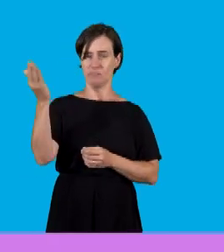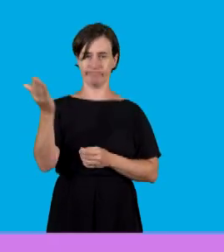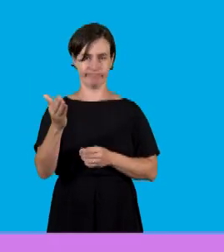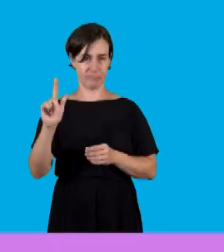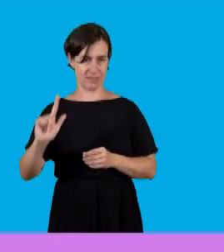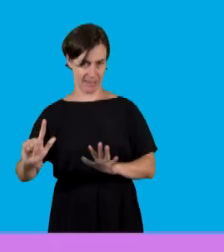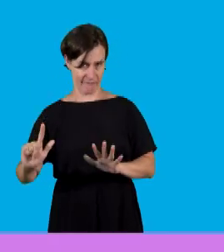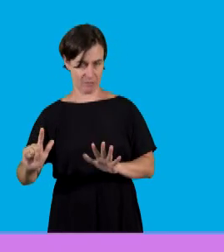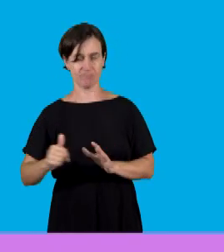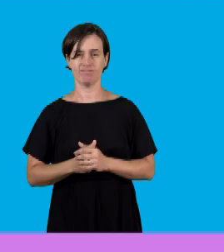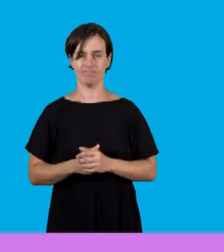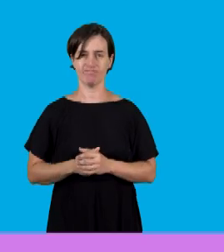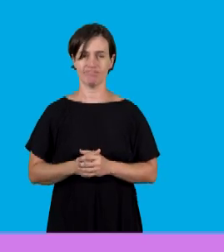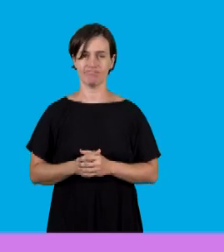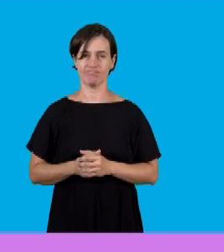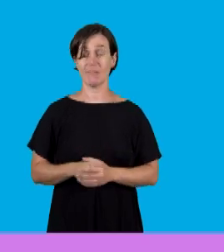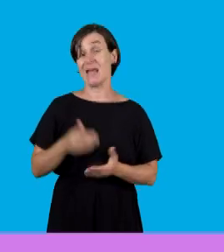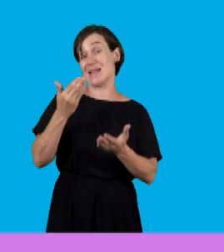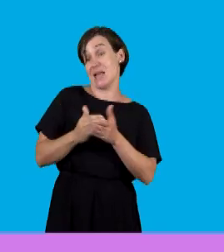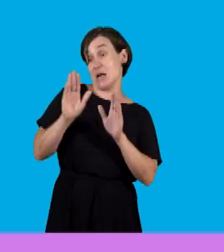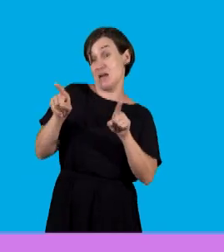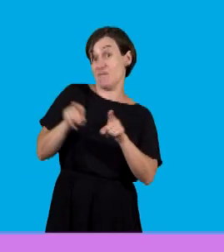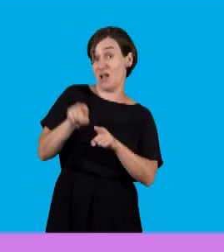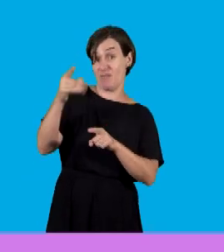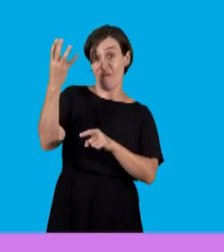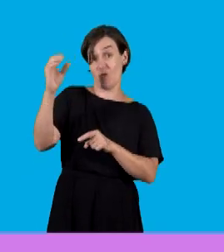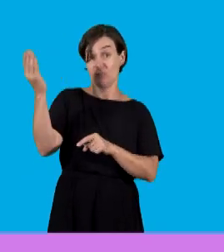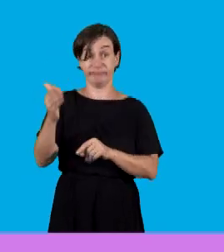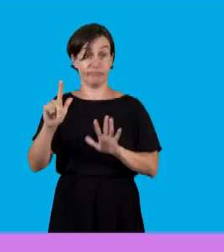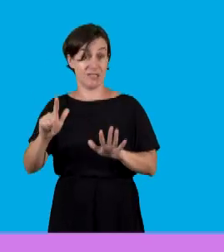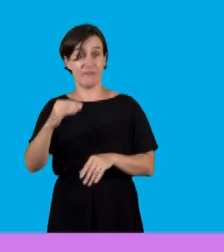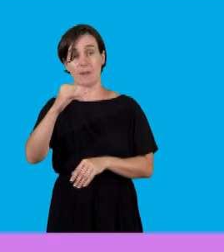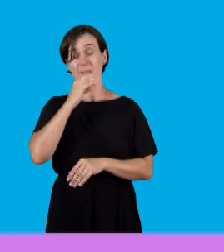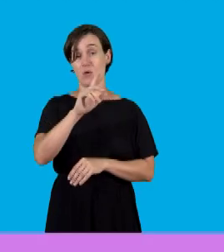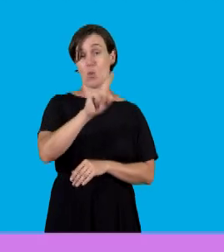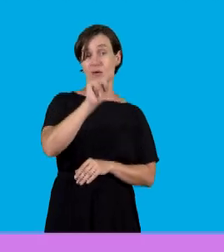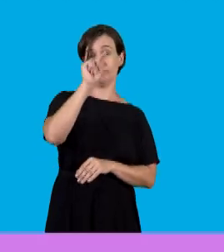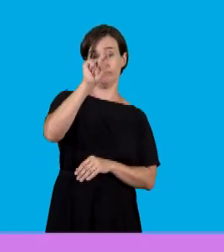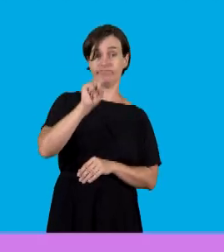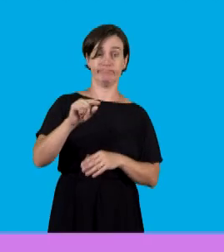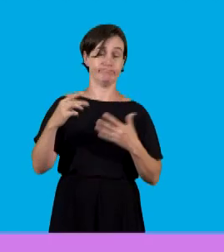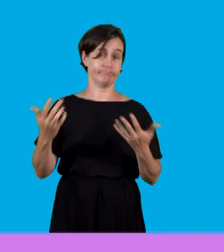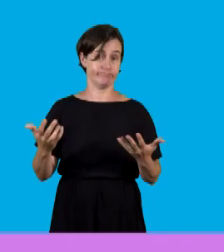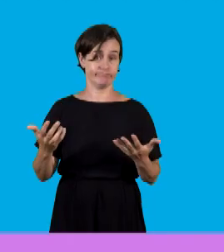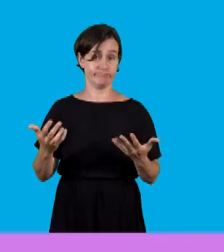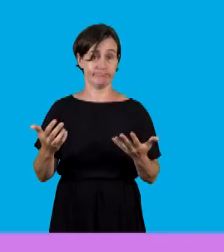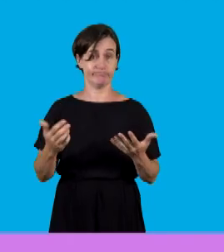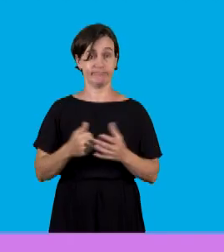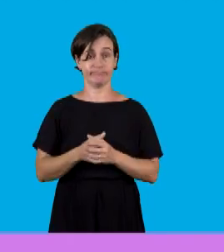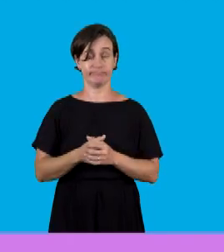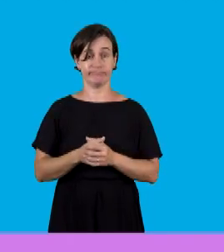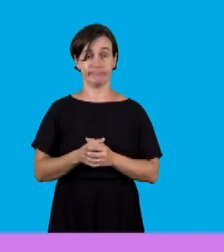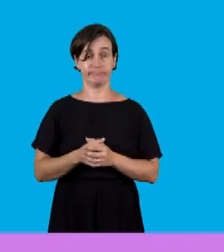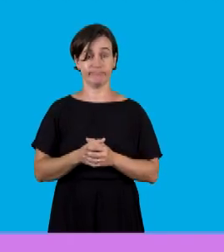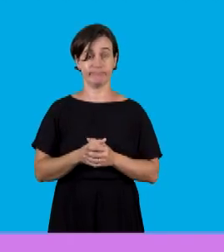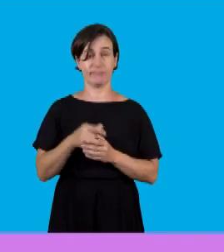40/7. It's 40/7. You can leave it as a decimal number, which will be 1:2. What is